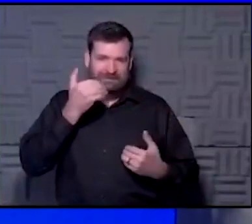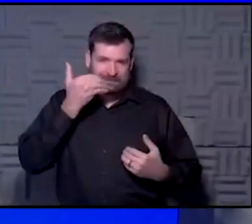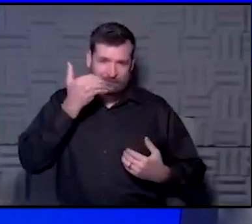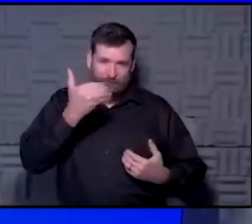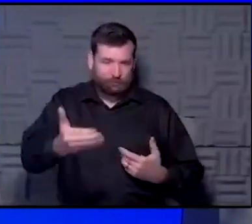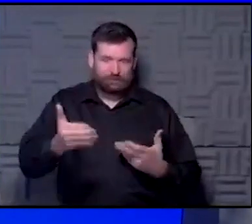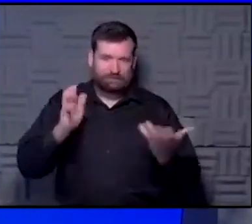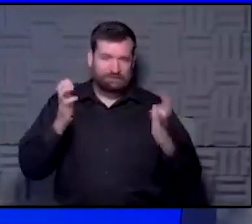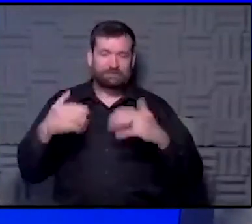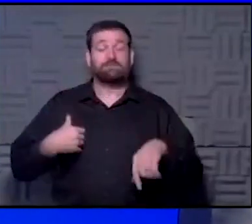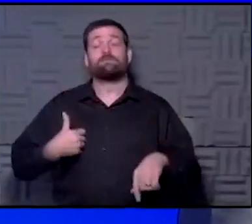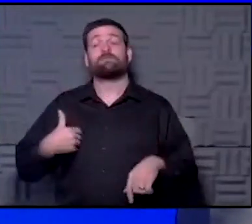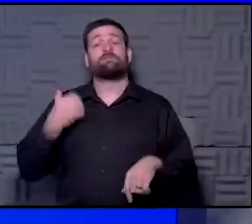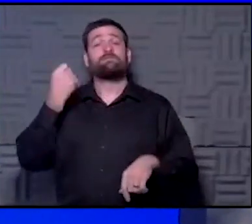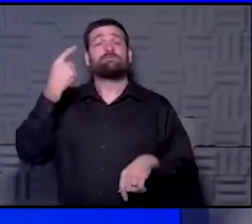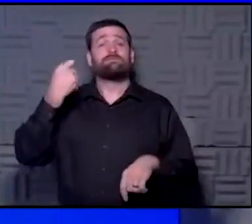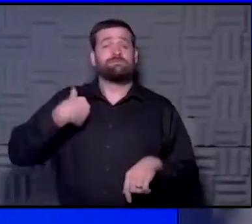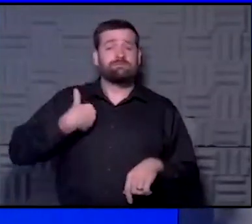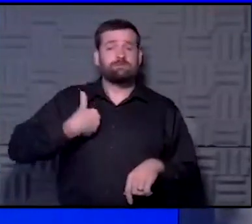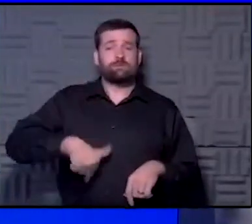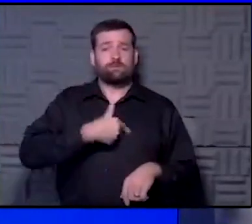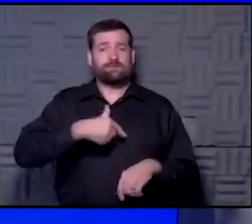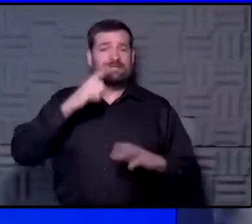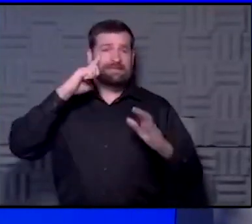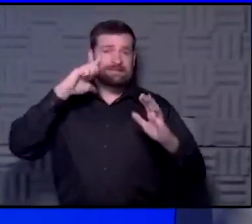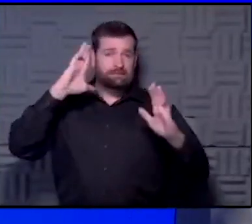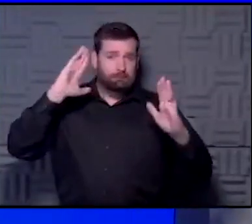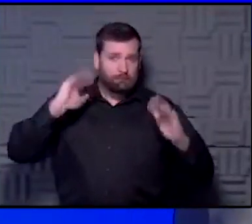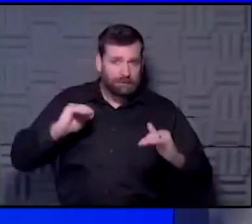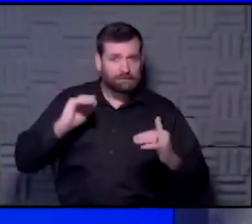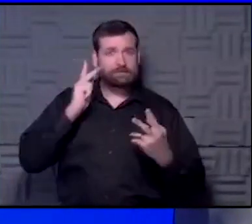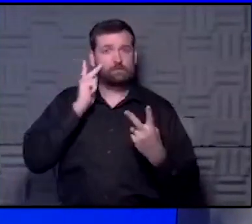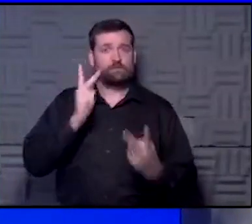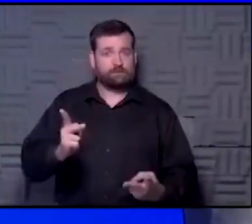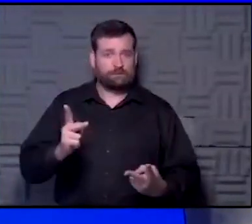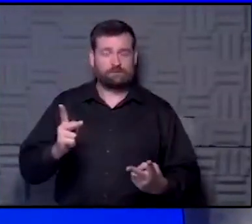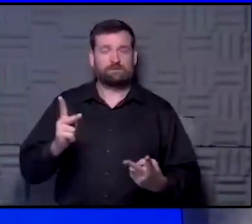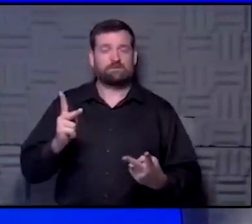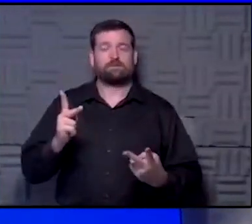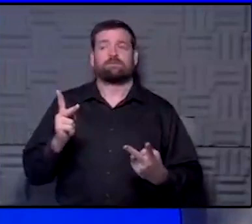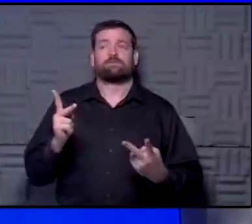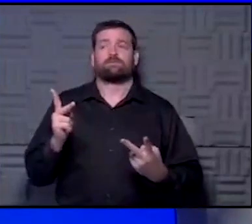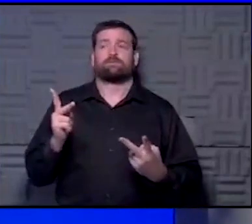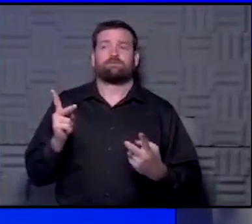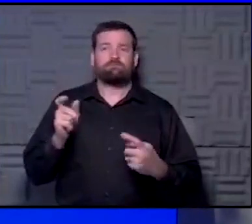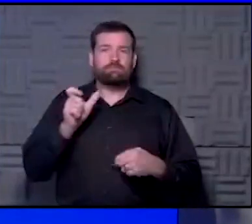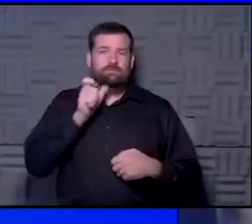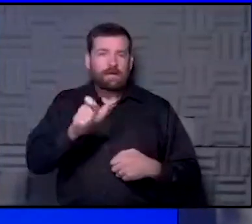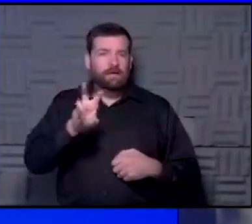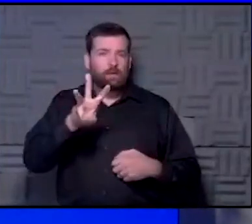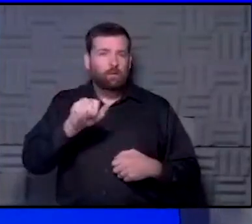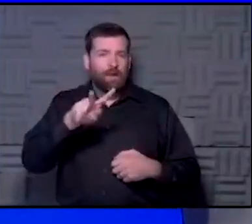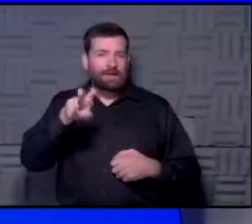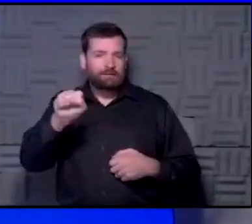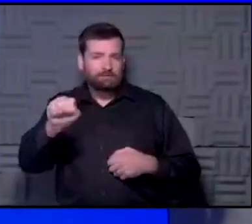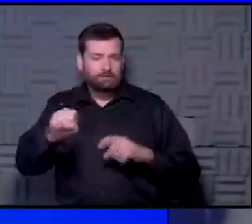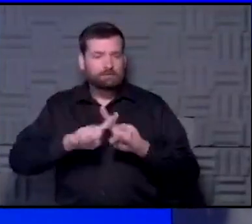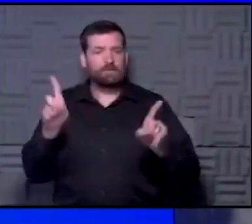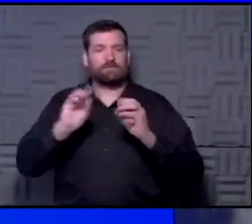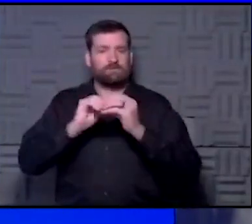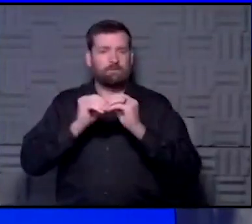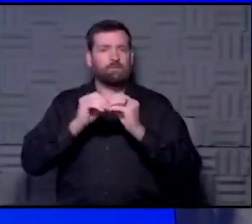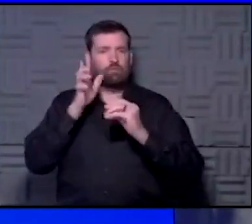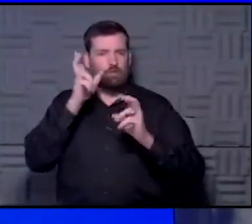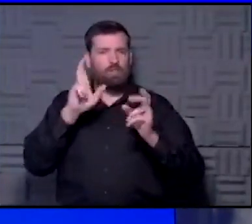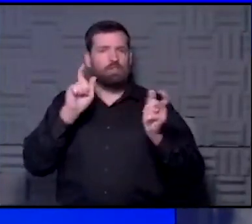to explain that we are really expecting to see different, not waves of new cases, but the numbers are going to